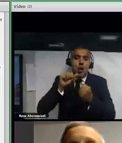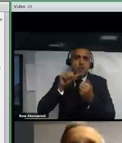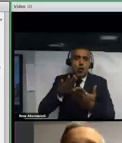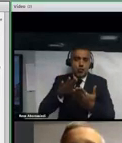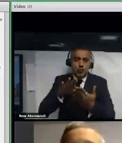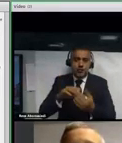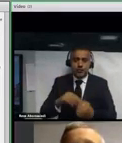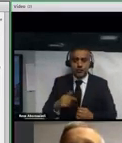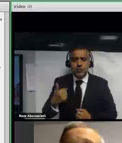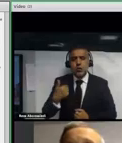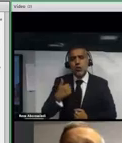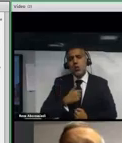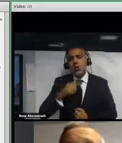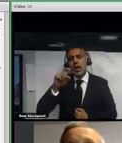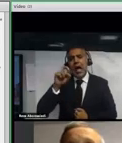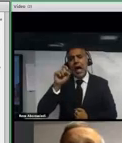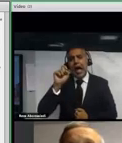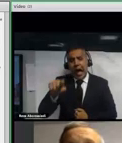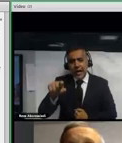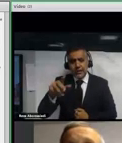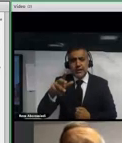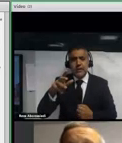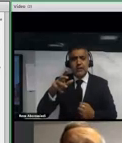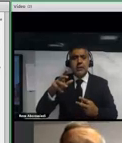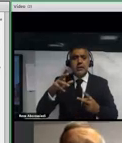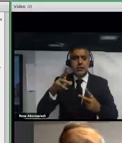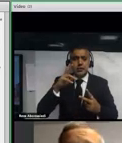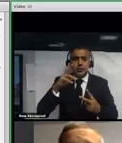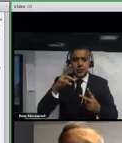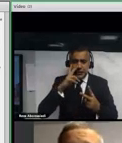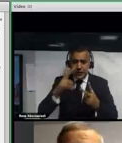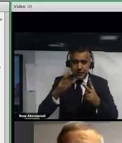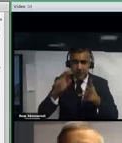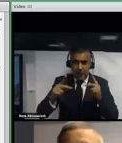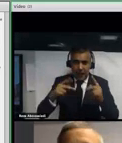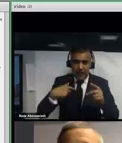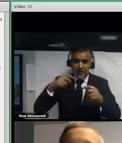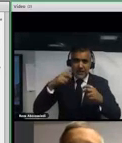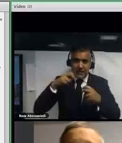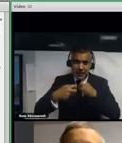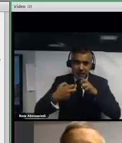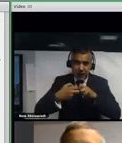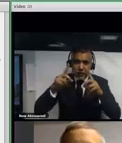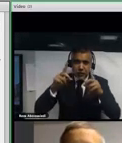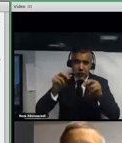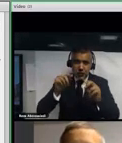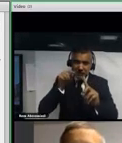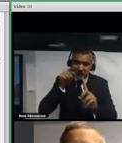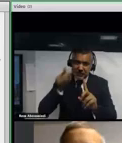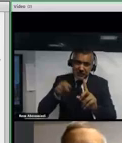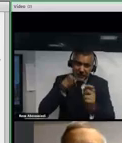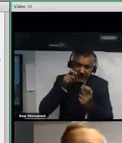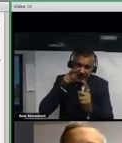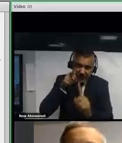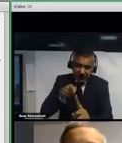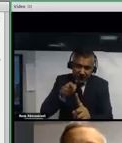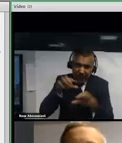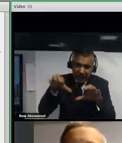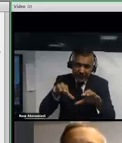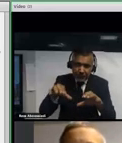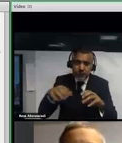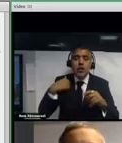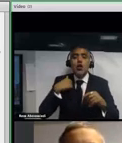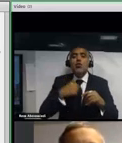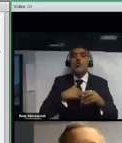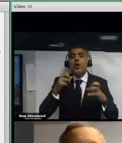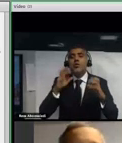We want to ask questions that get at the difficulty people have doing various activities. Okay, that's where we're interested. We want to focus